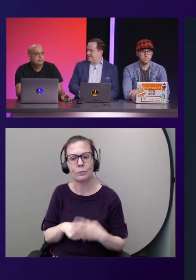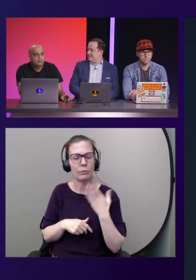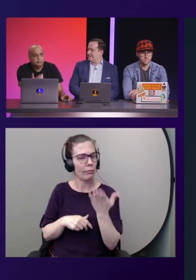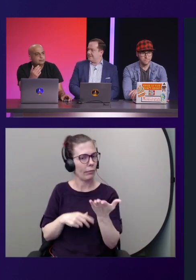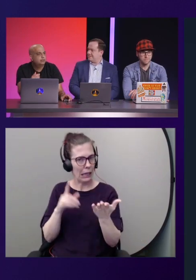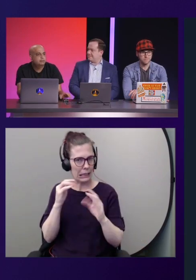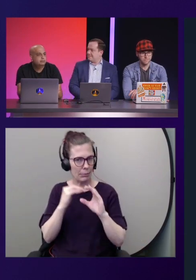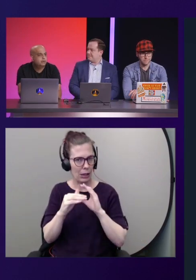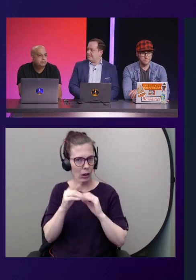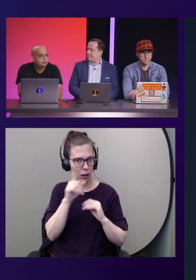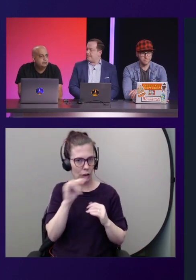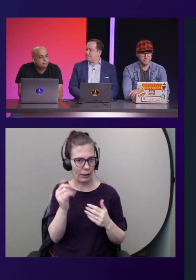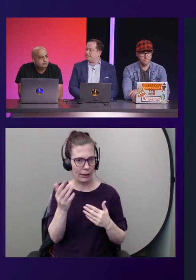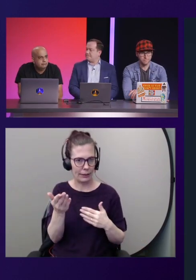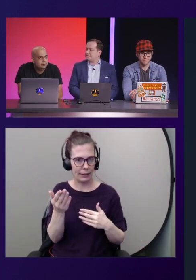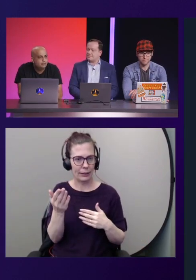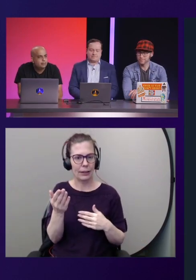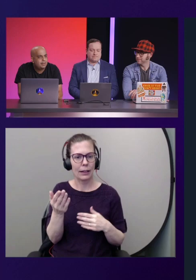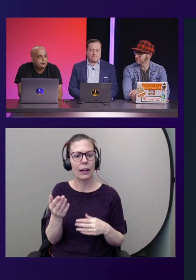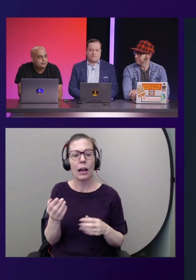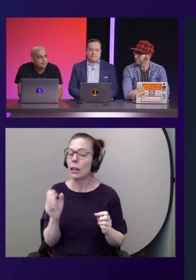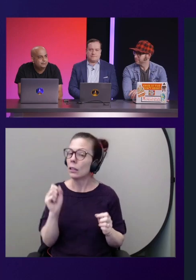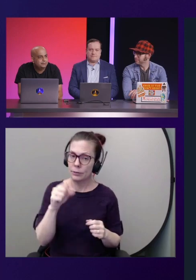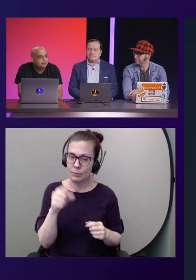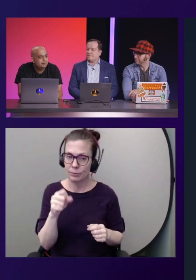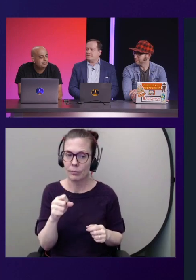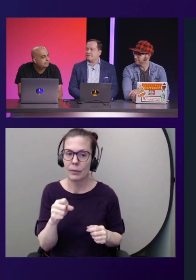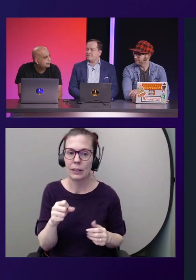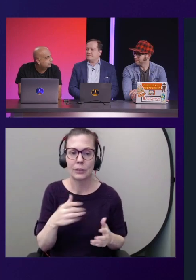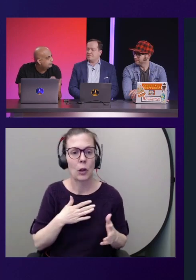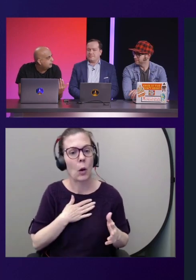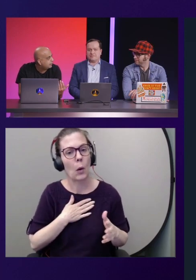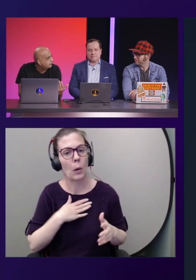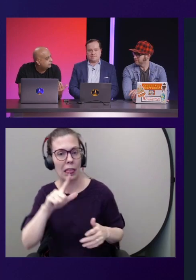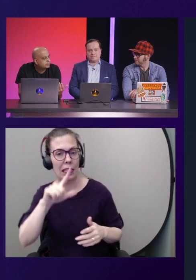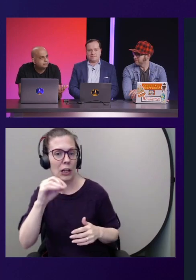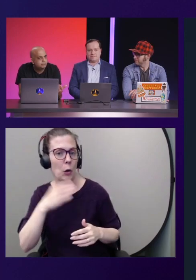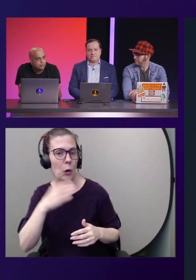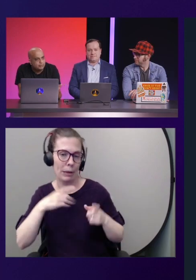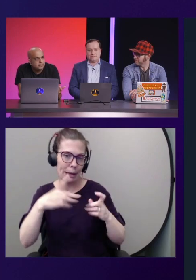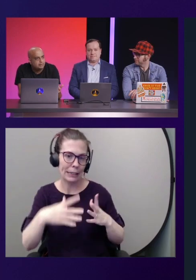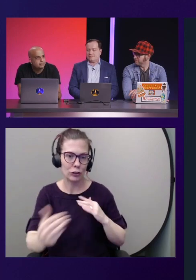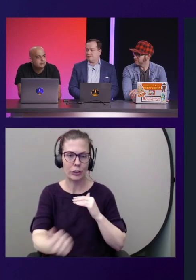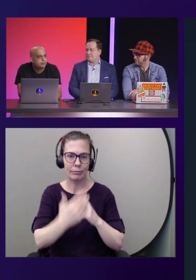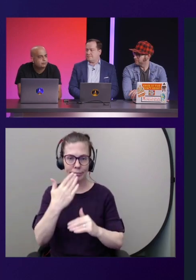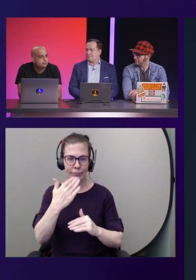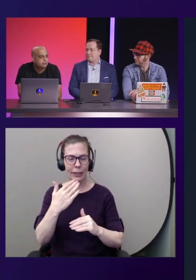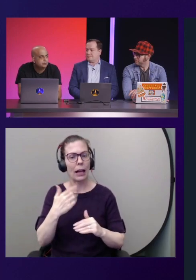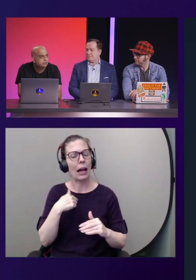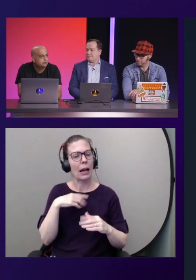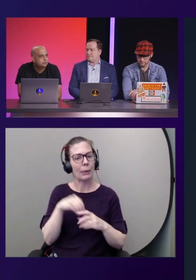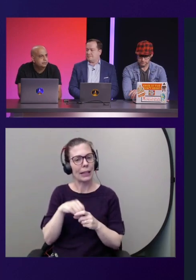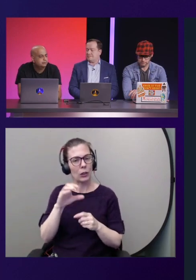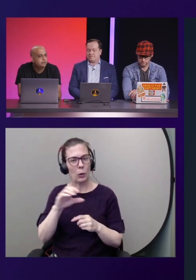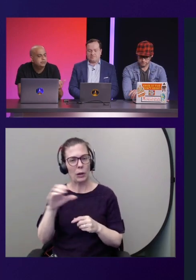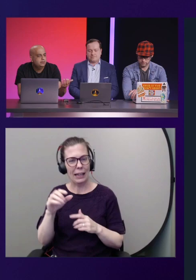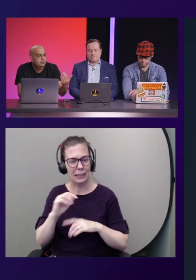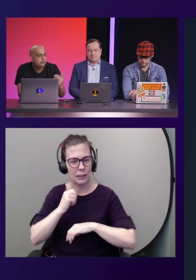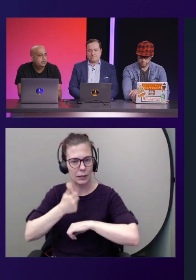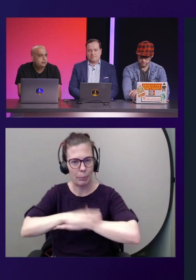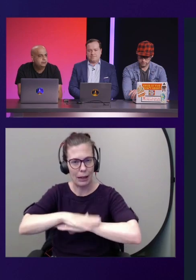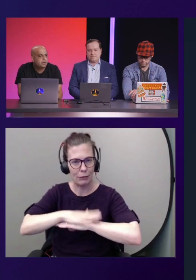like. Yep. So, Leo, my manager, sent me an email. If I'm part of the CodeCatalyst platform to begin